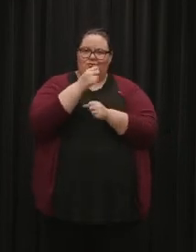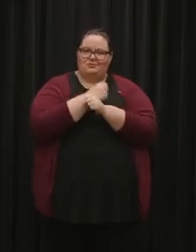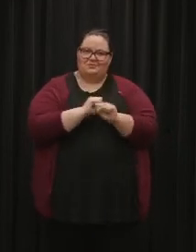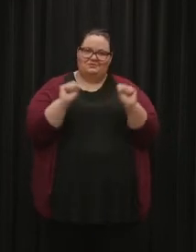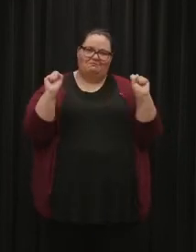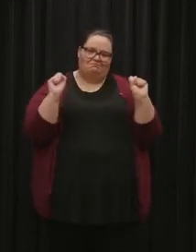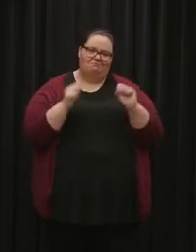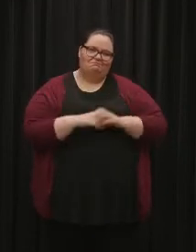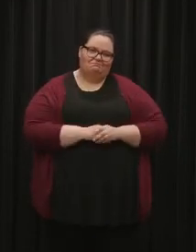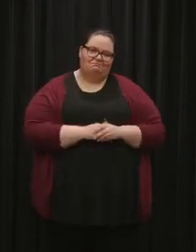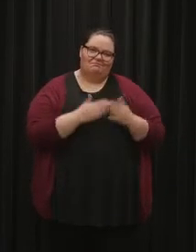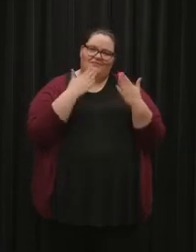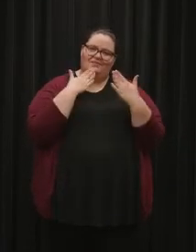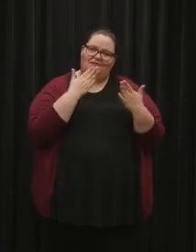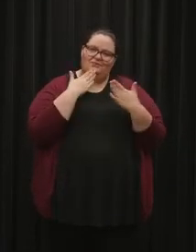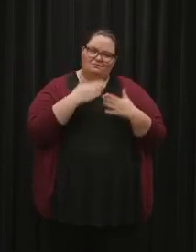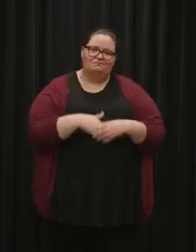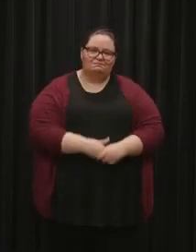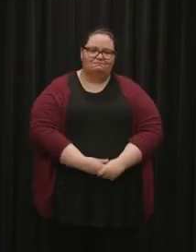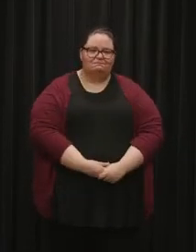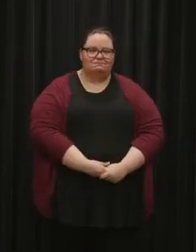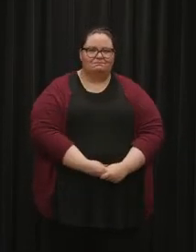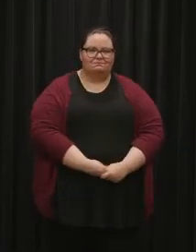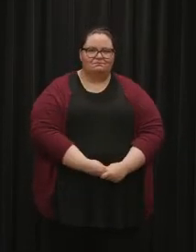holiday. Thank you very much.